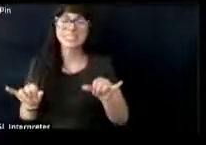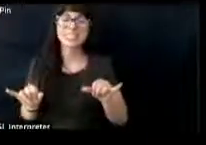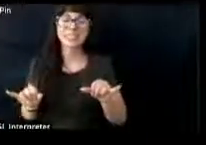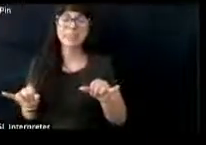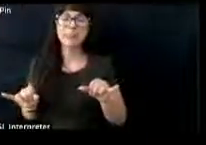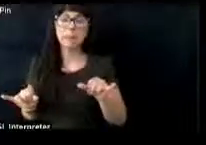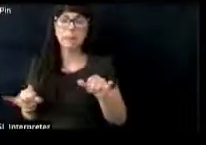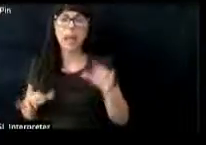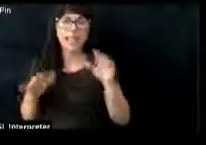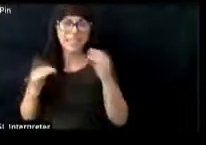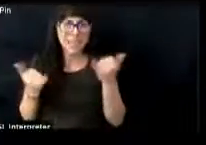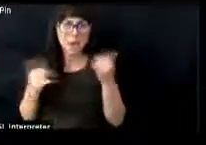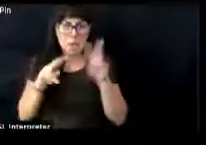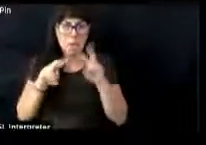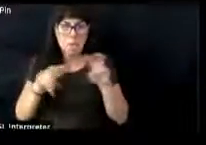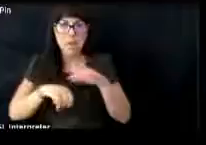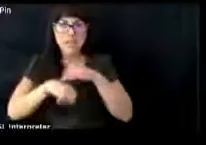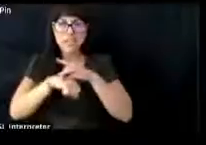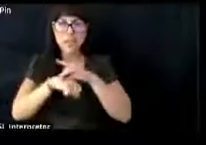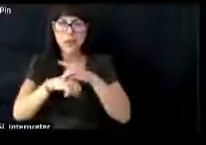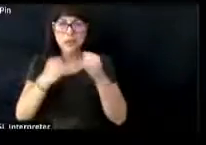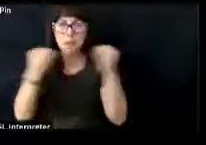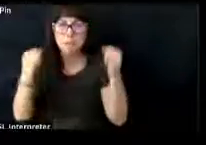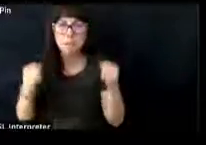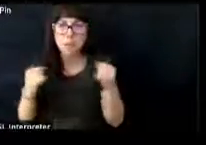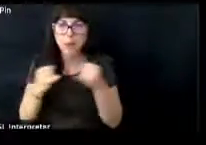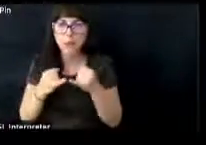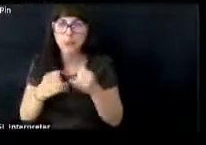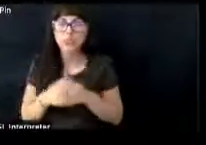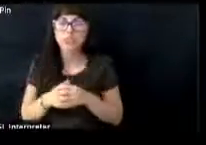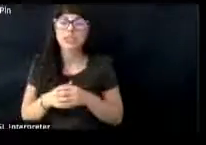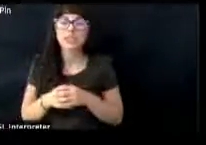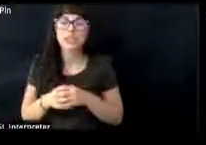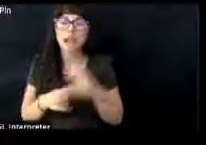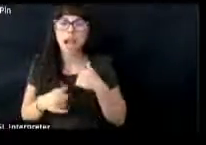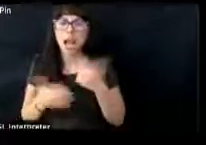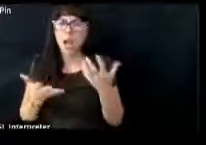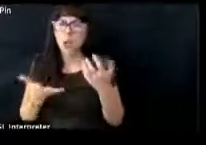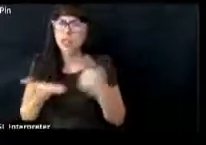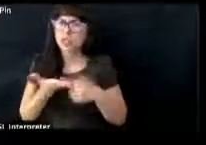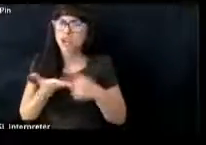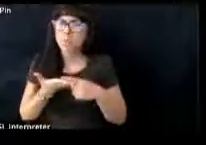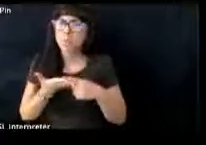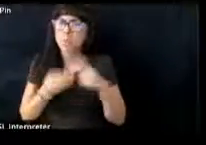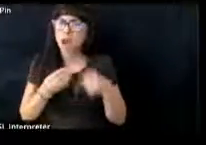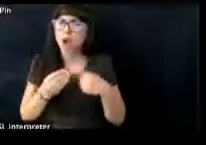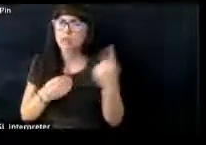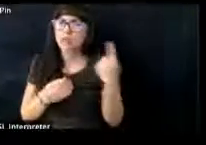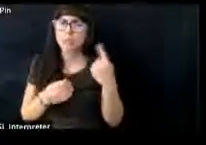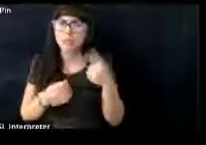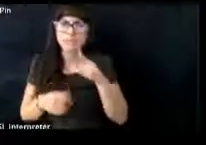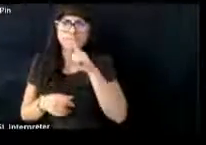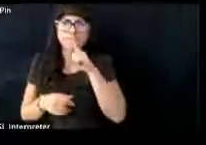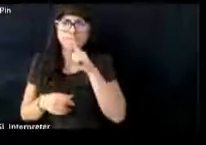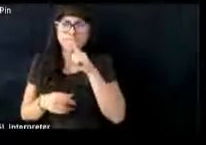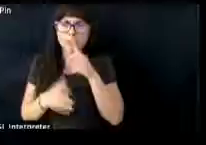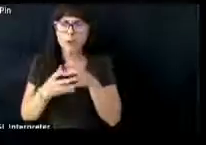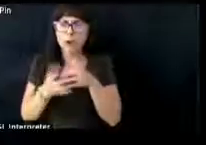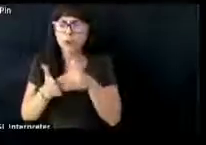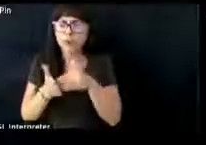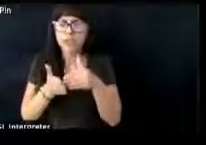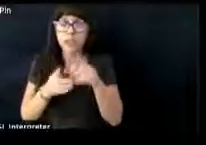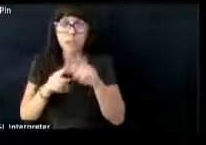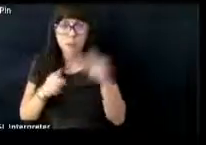geological boundaries. I want to look and reference, by the way, something that hasn't been mentioned too much, and that is the historic nature of